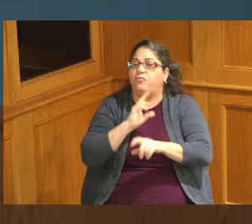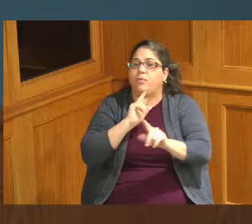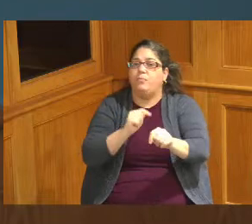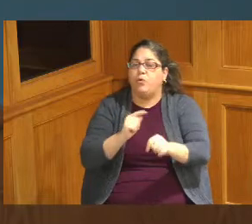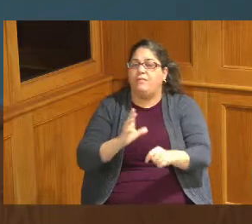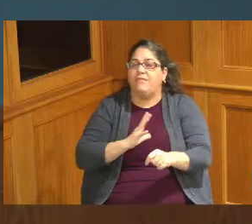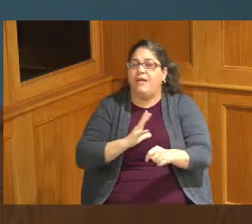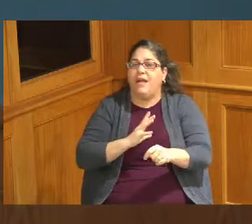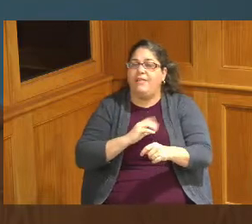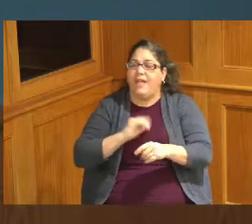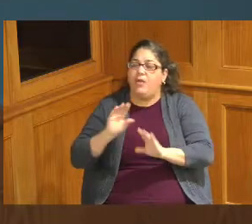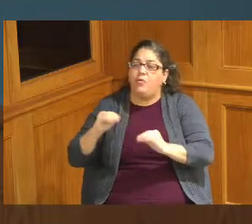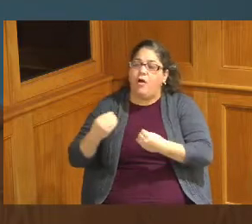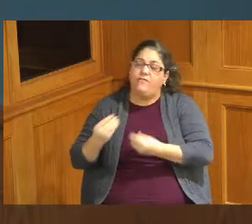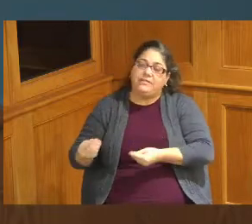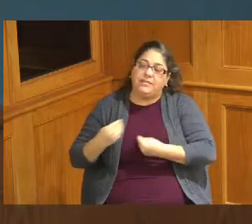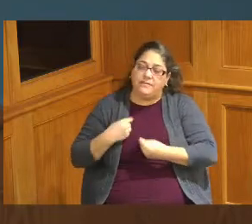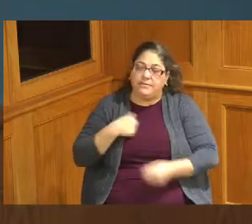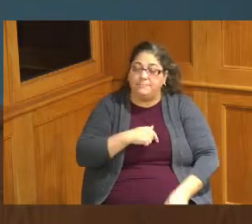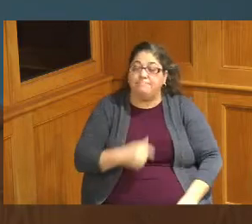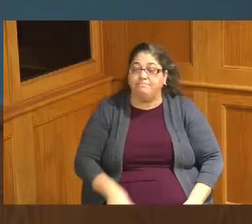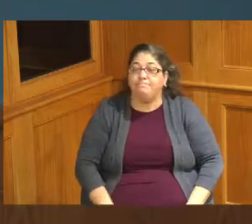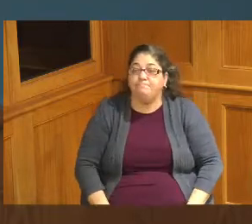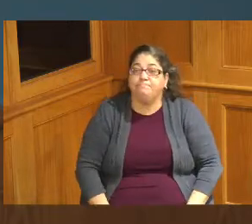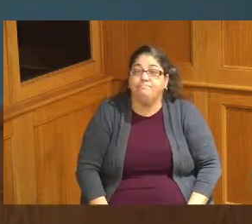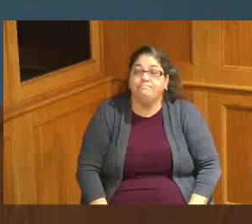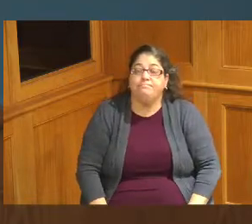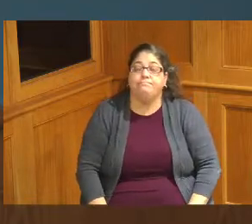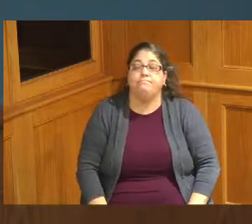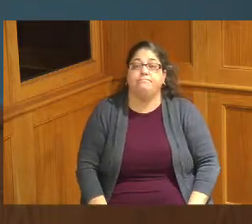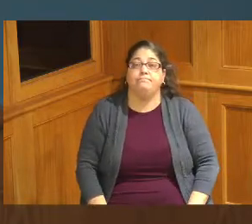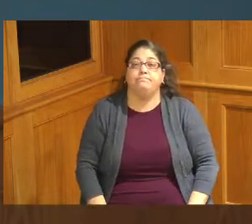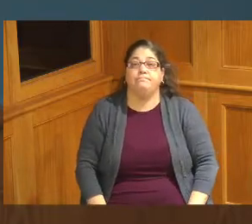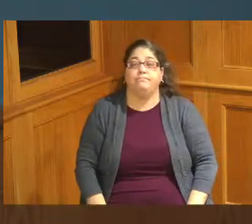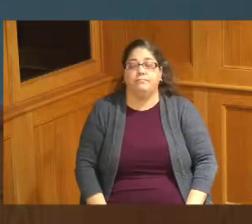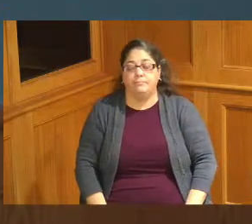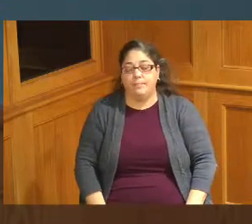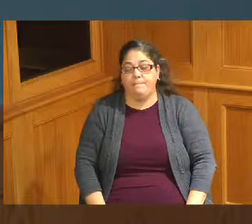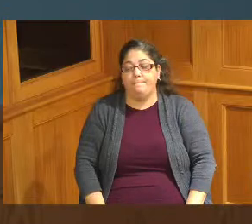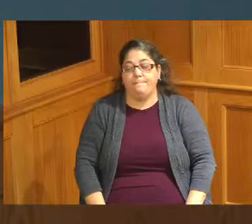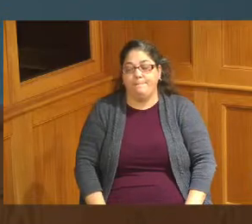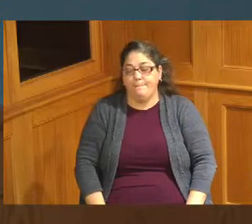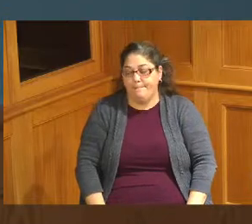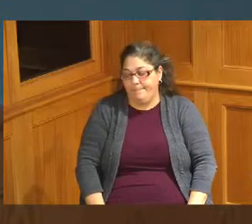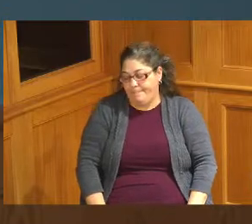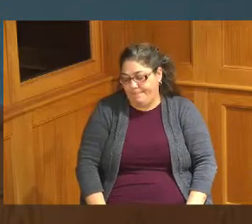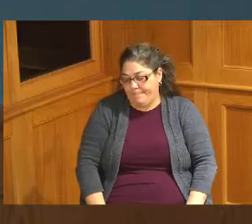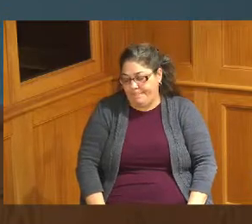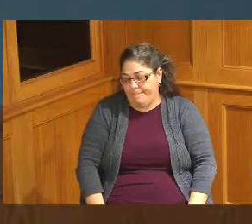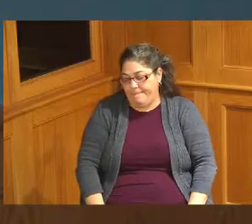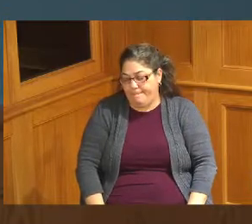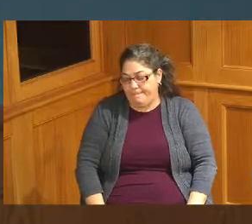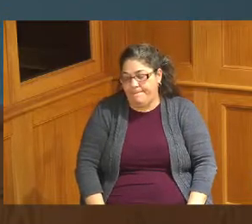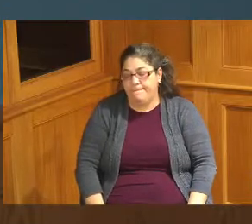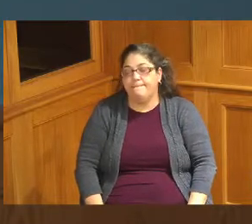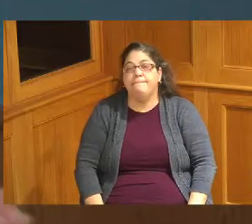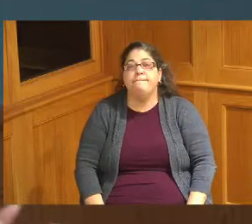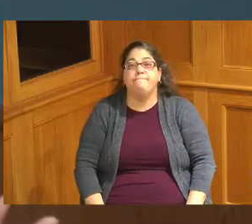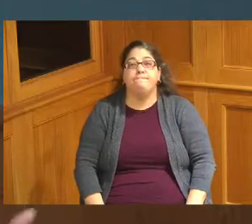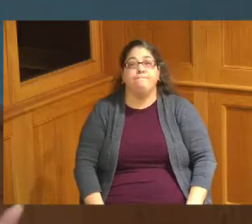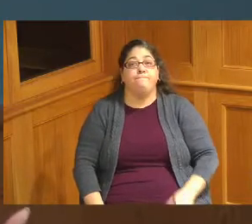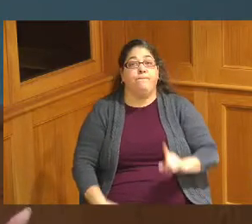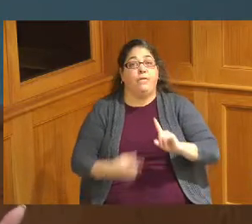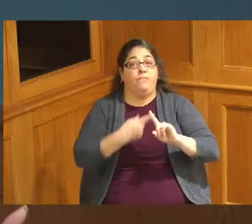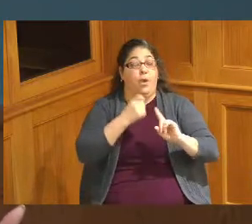out by the Office of Small Business. The other thing that I would like to see from a